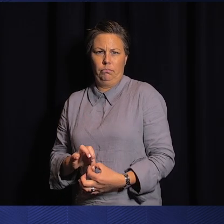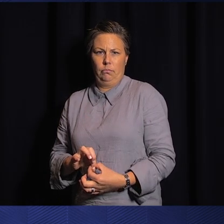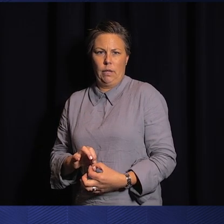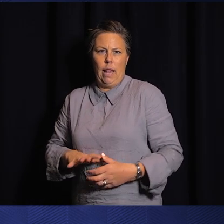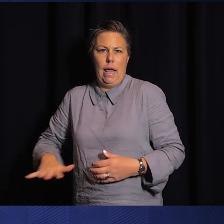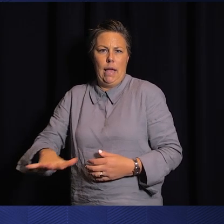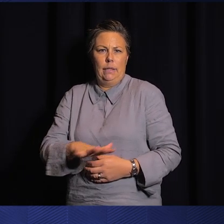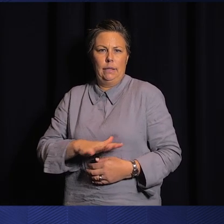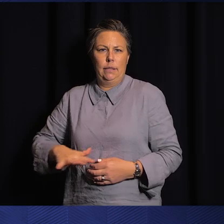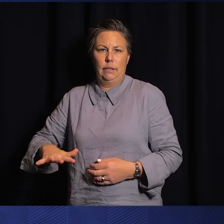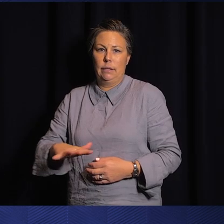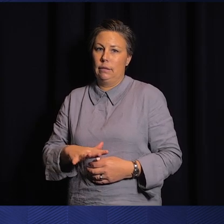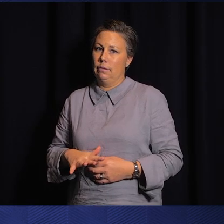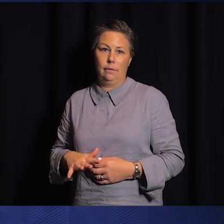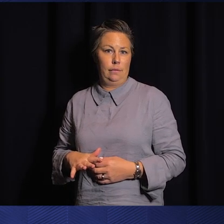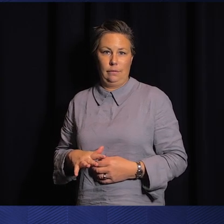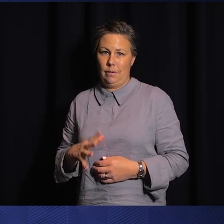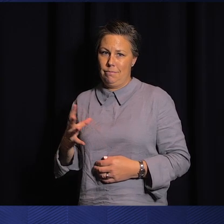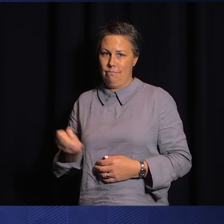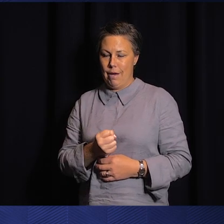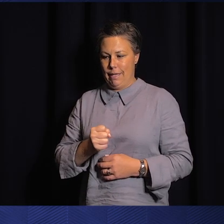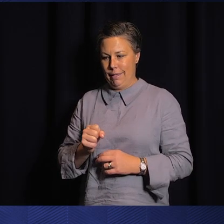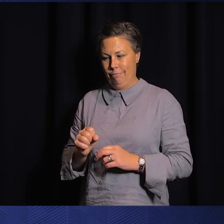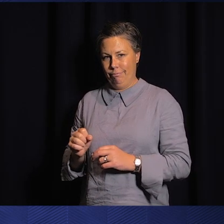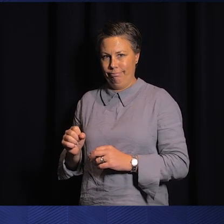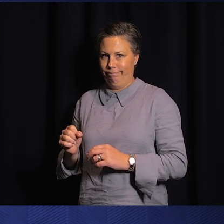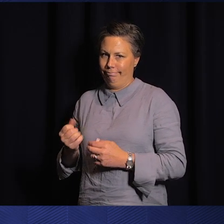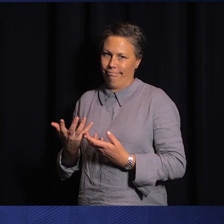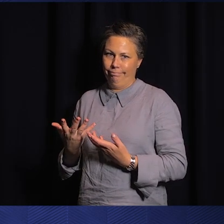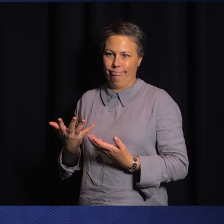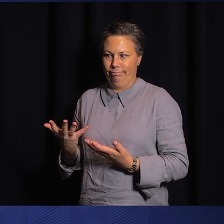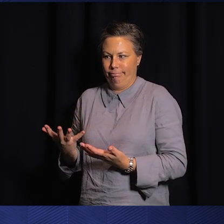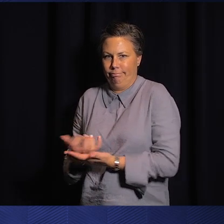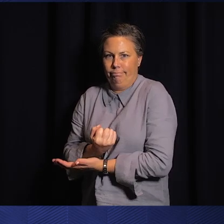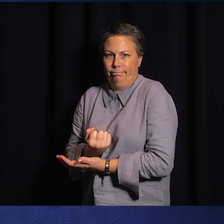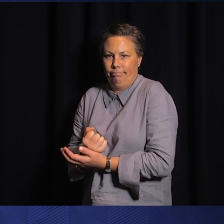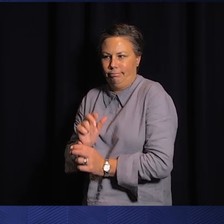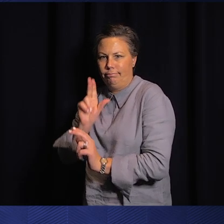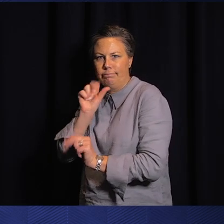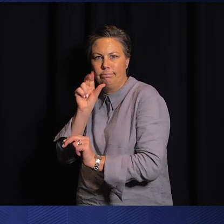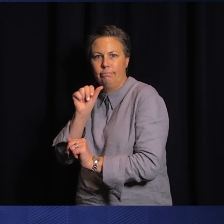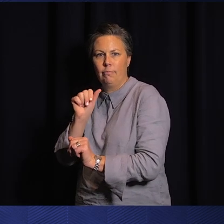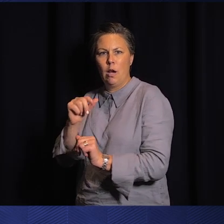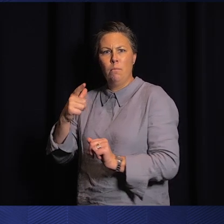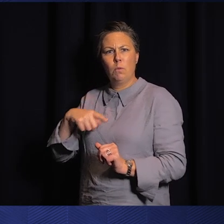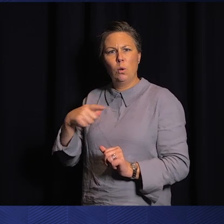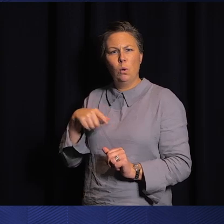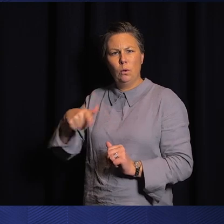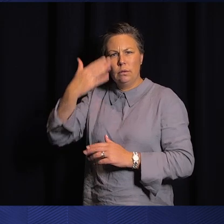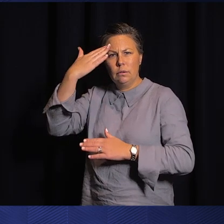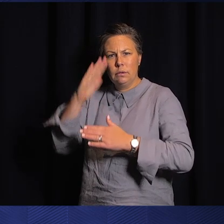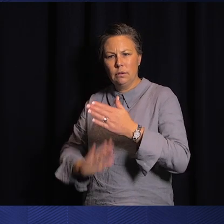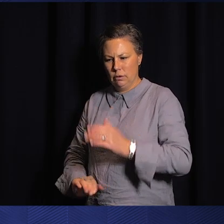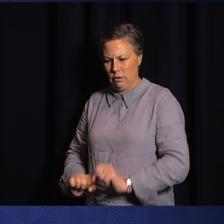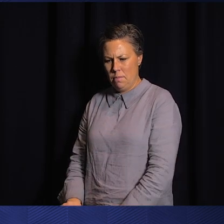the code, have to be protected because of them being pastoralists, indigenous